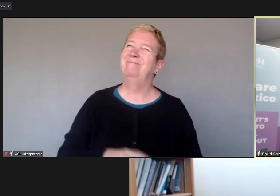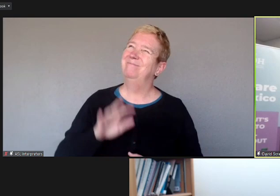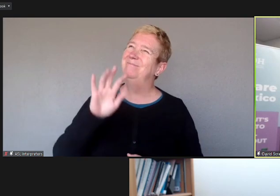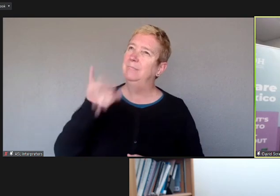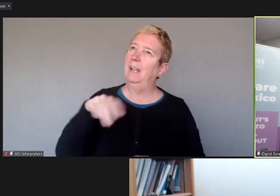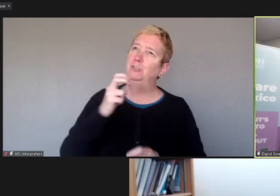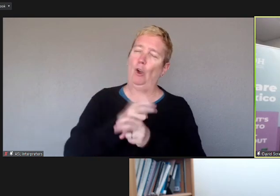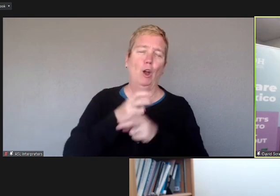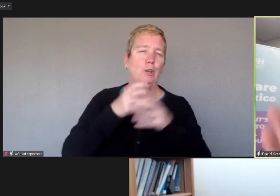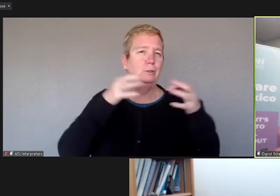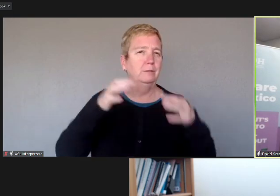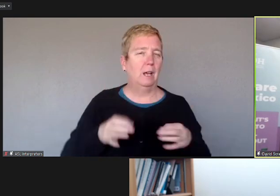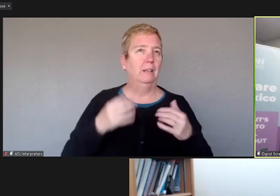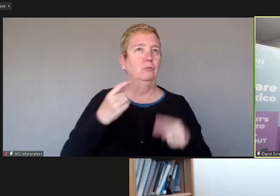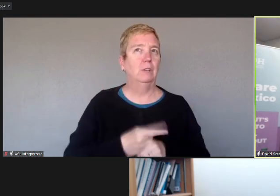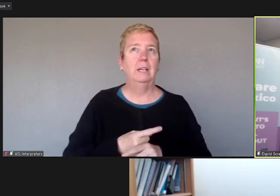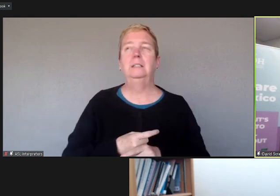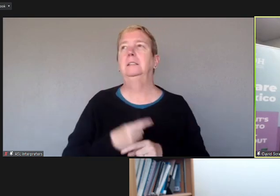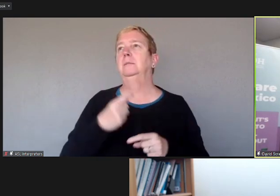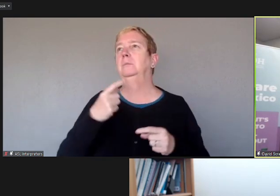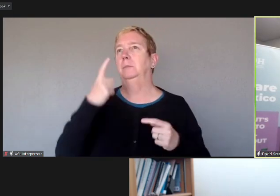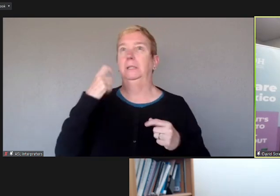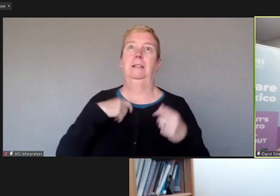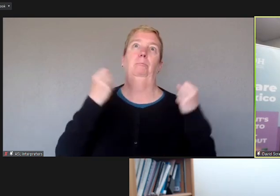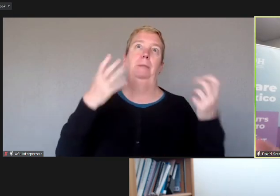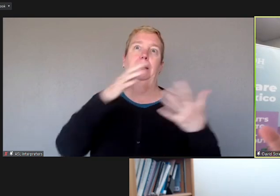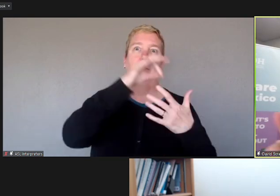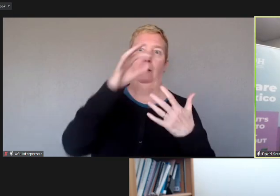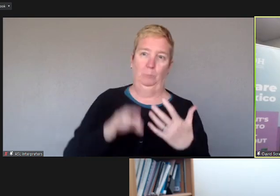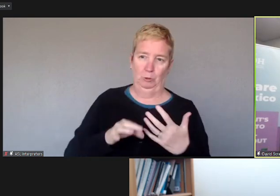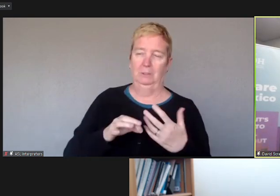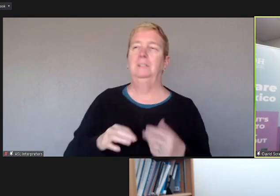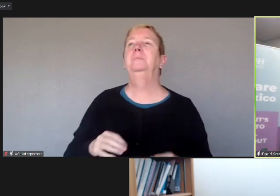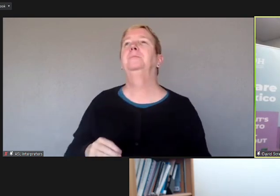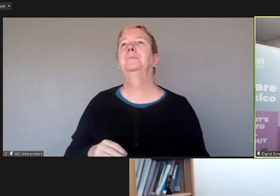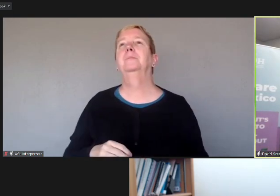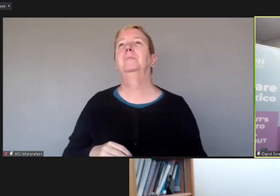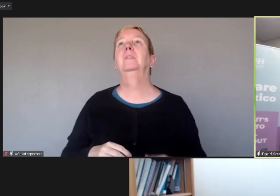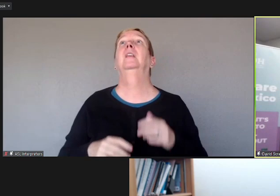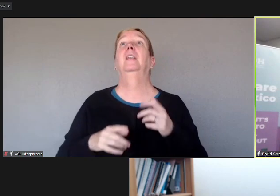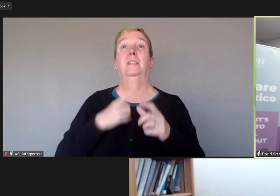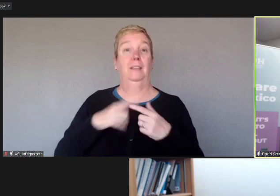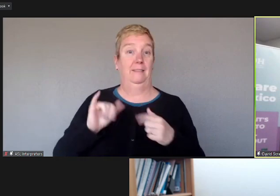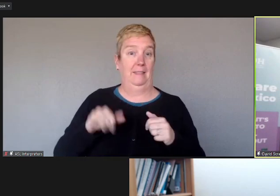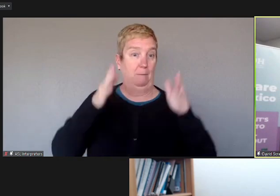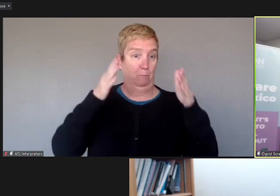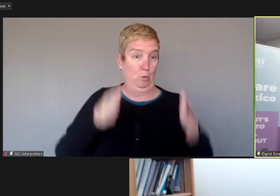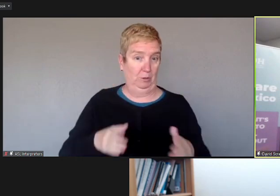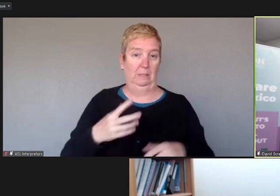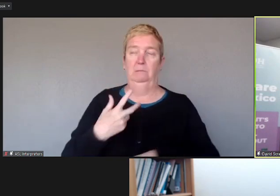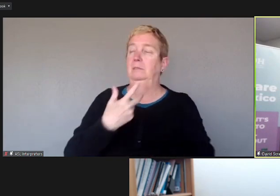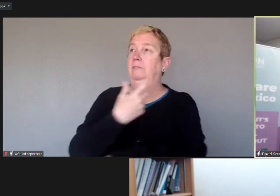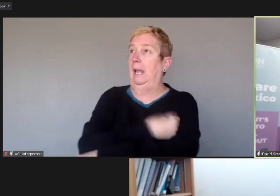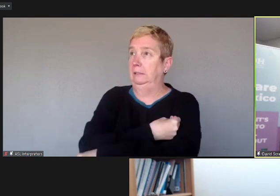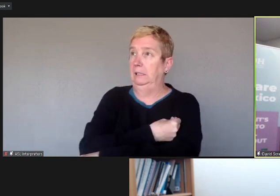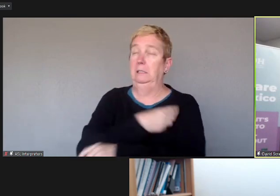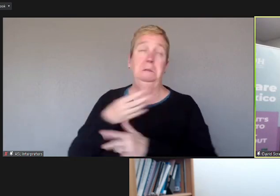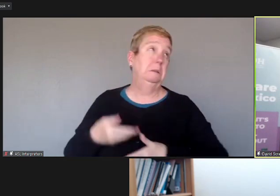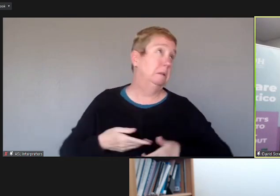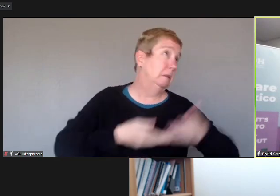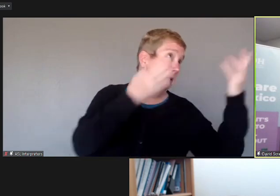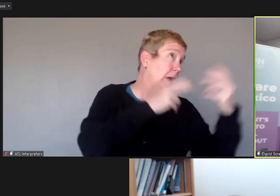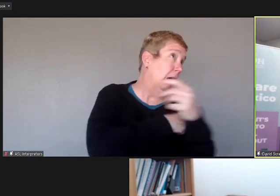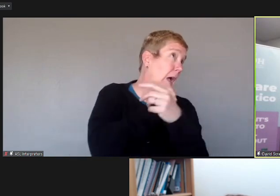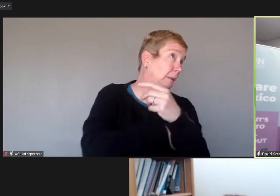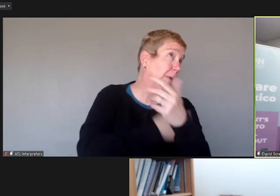define. I mean, because there's so many different options now. And then ending up in the hospital or even dying. And I don't think there's any question in any of our